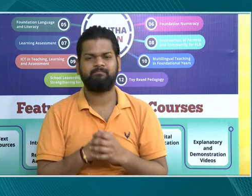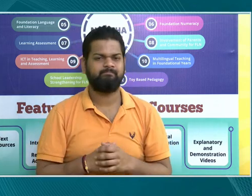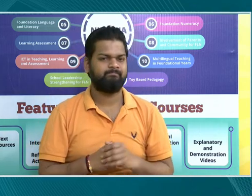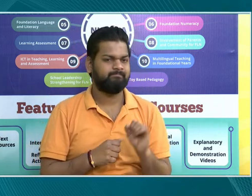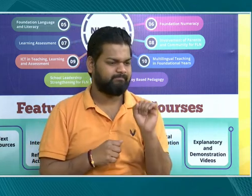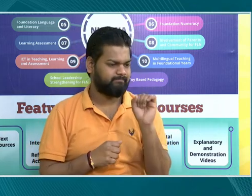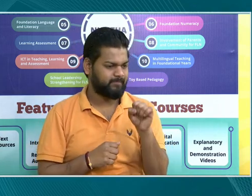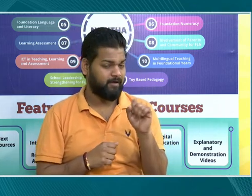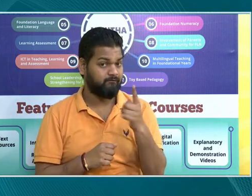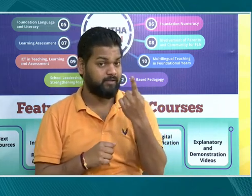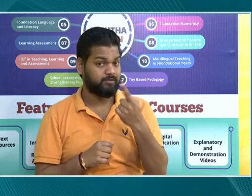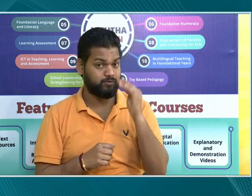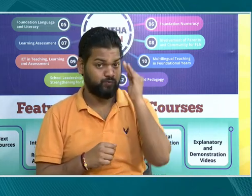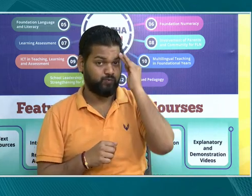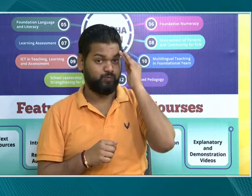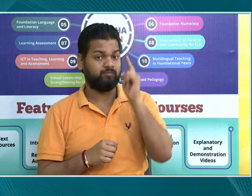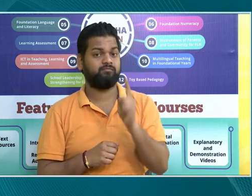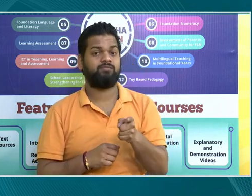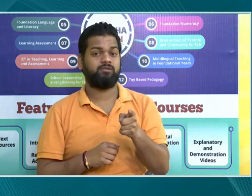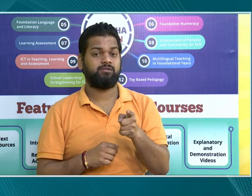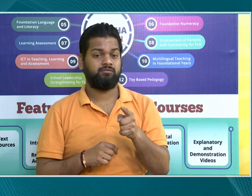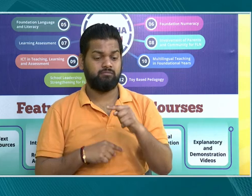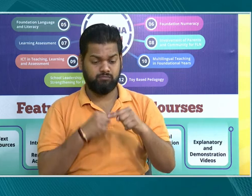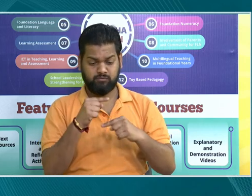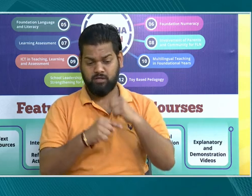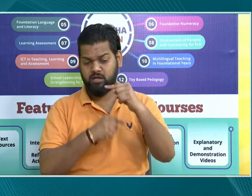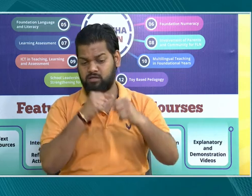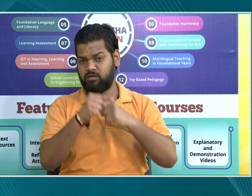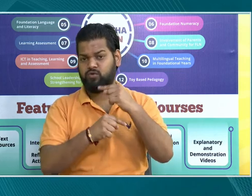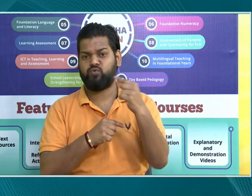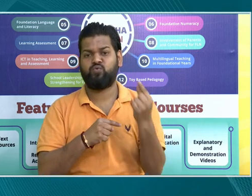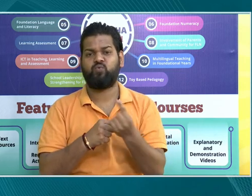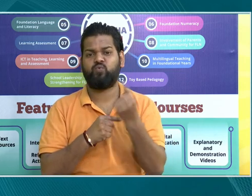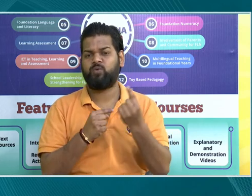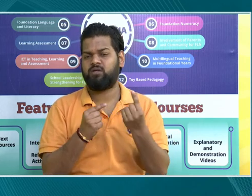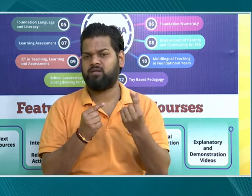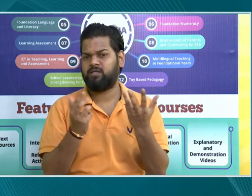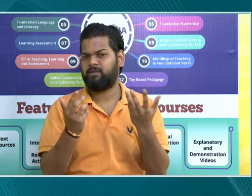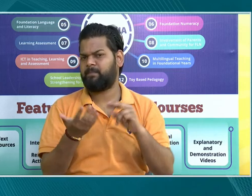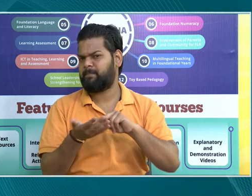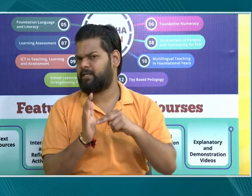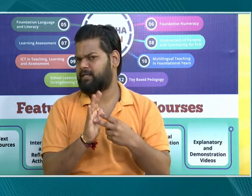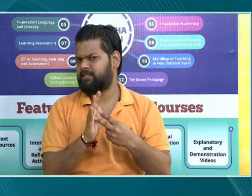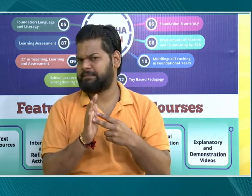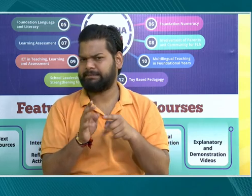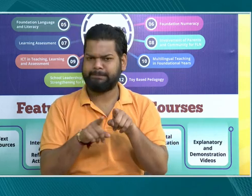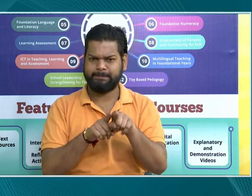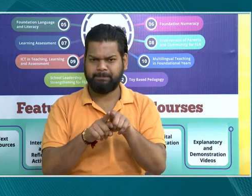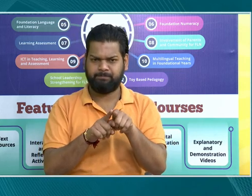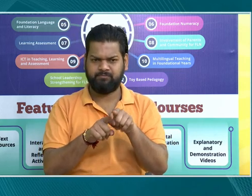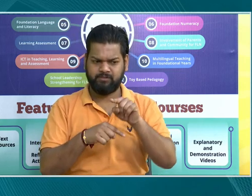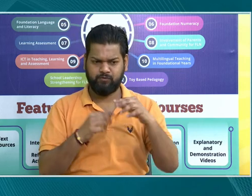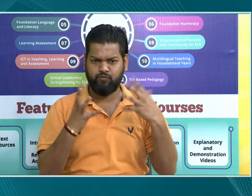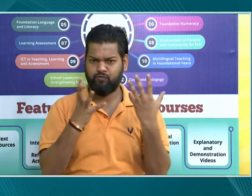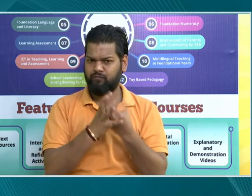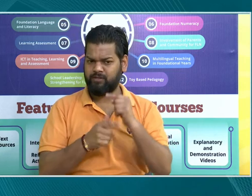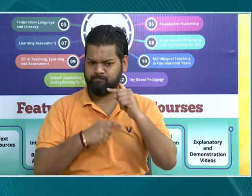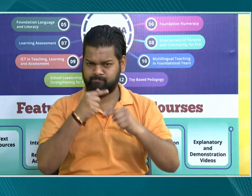daily life even. Like okay. We can tell them that as we go to the kitchen. Right. So we